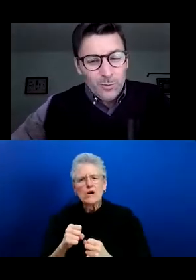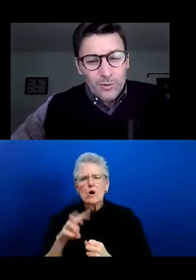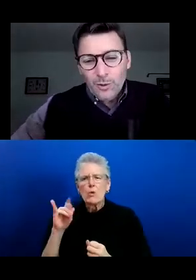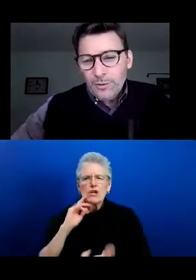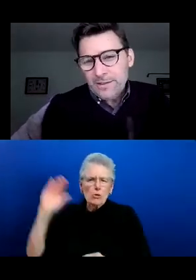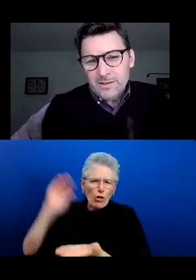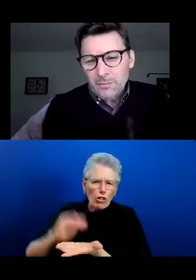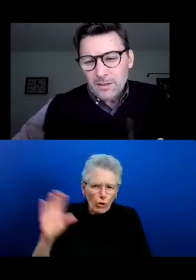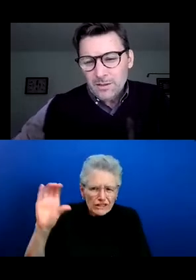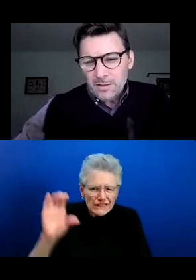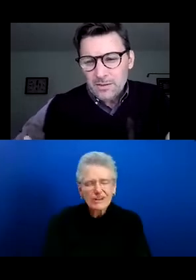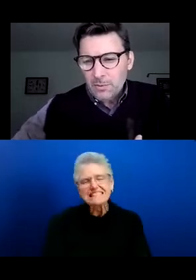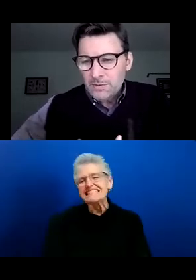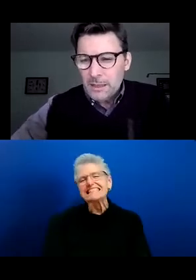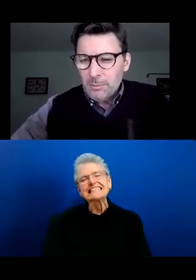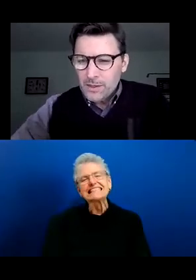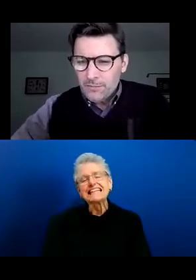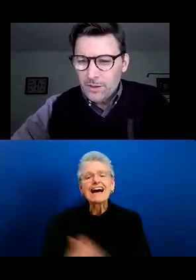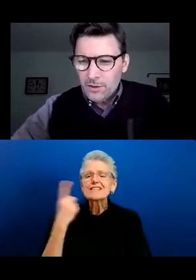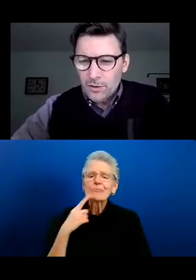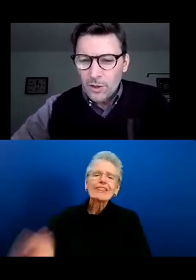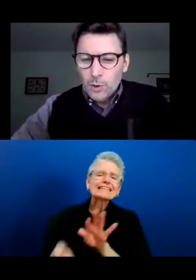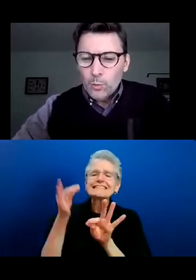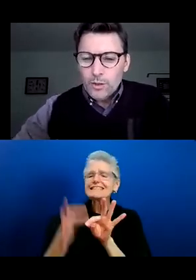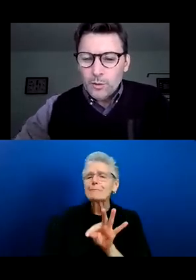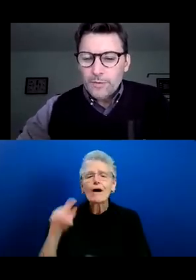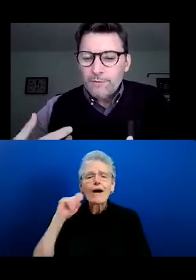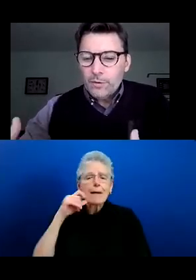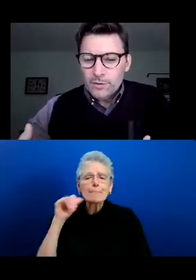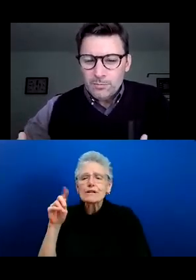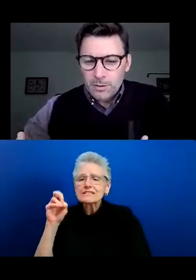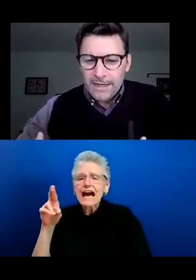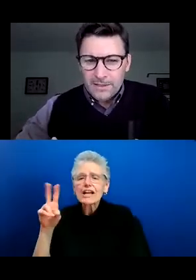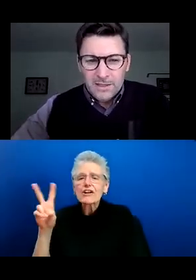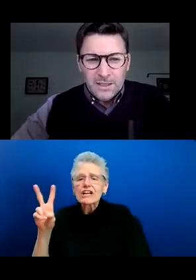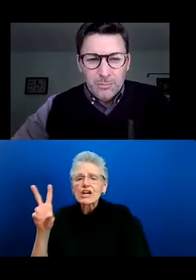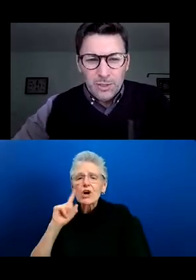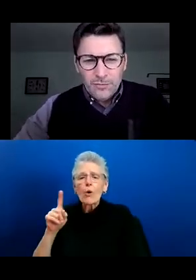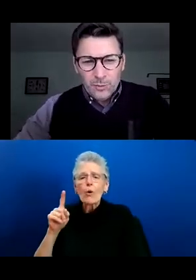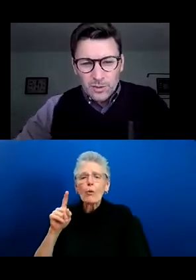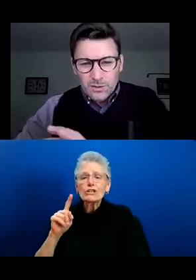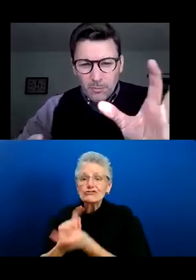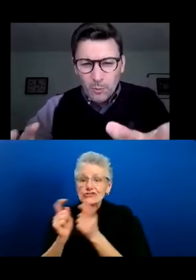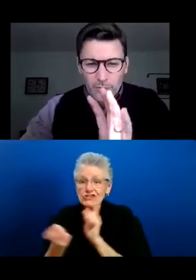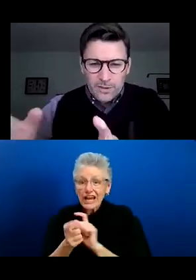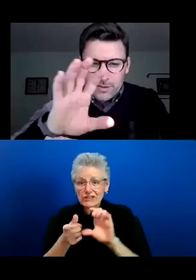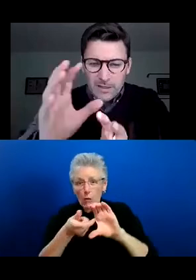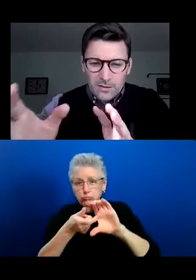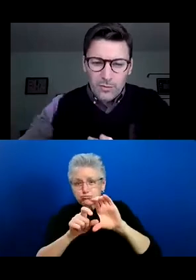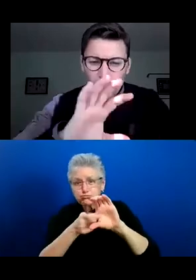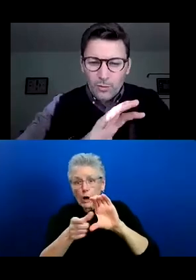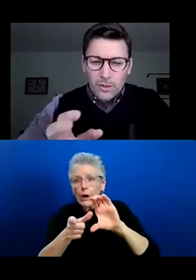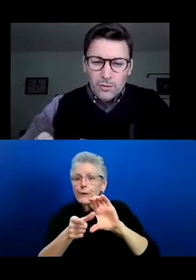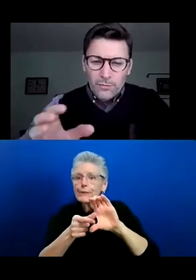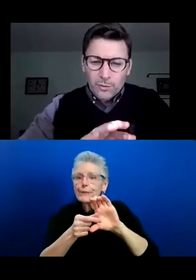I don't know that something as simple as apple cider vinegar would reverse plaque. But if you come over to this kind